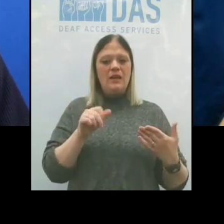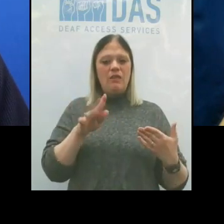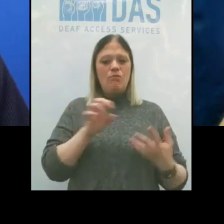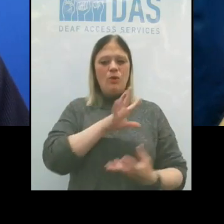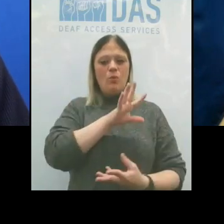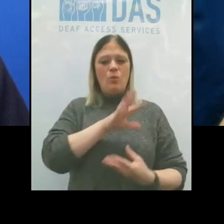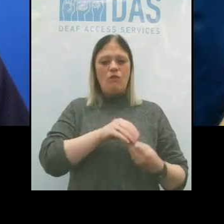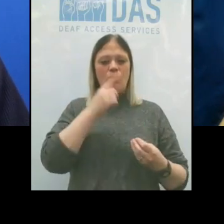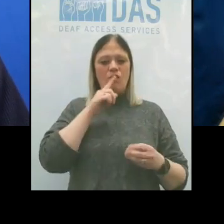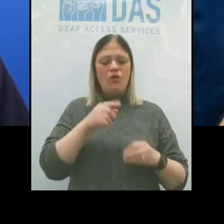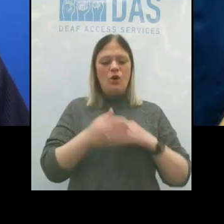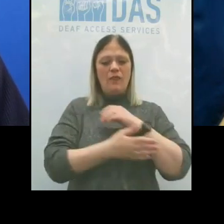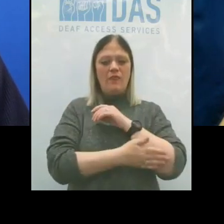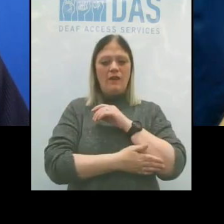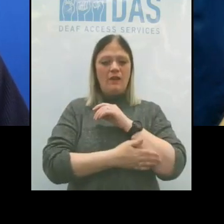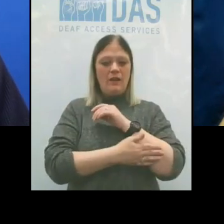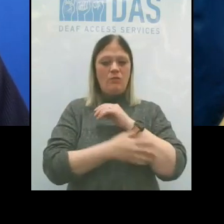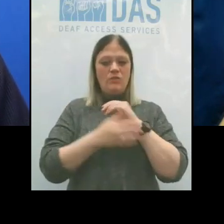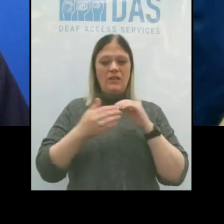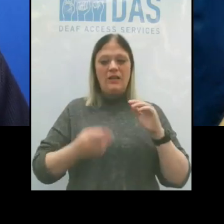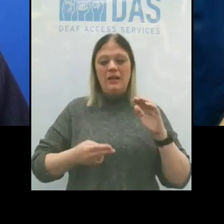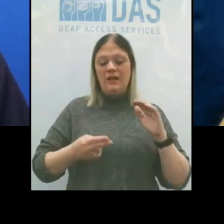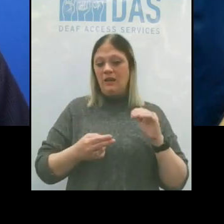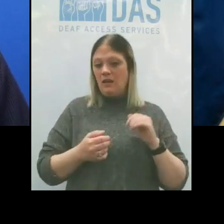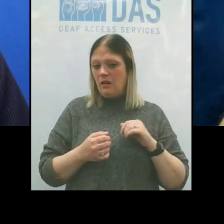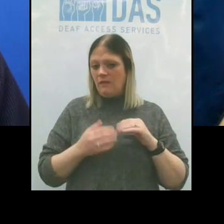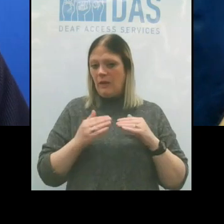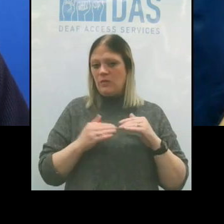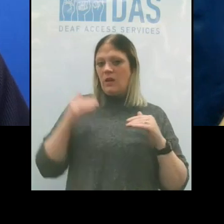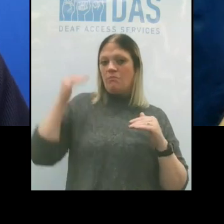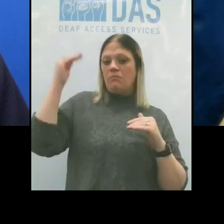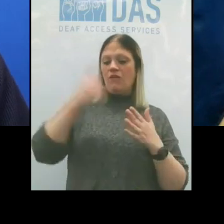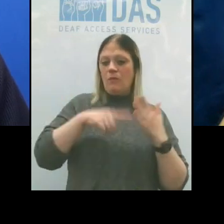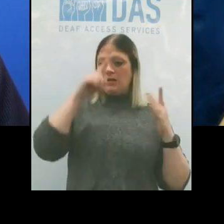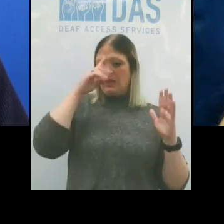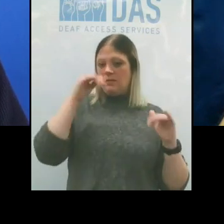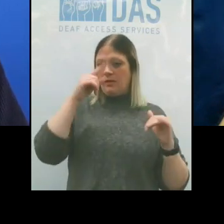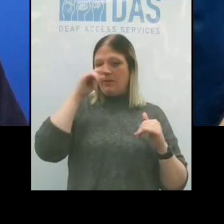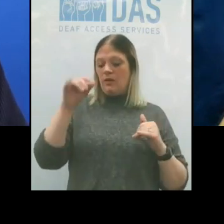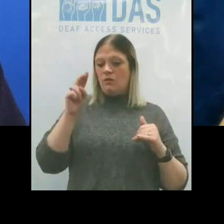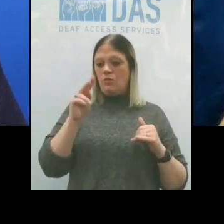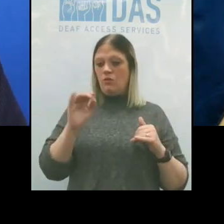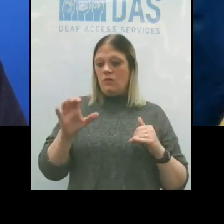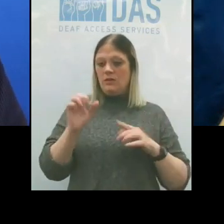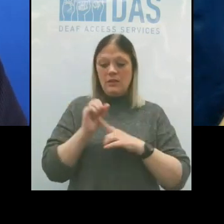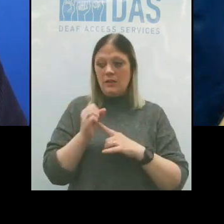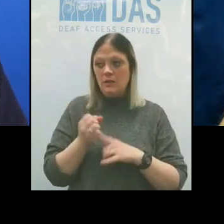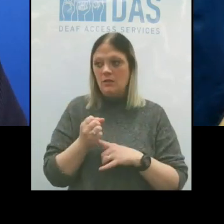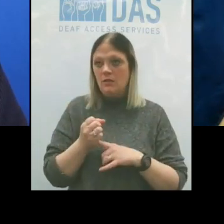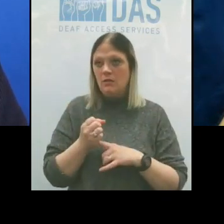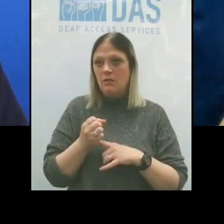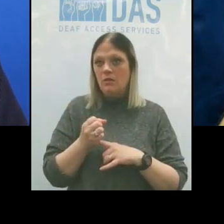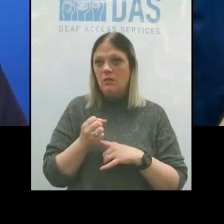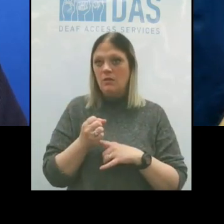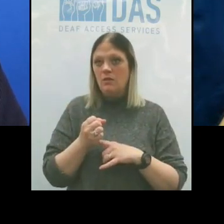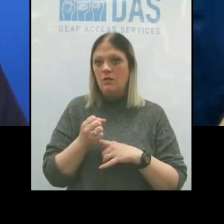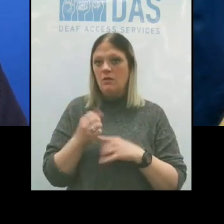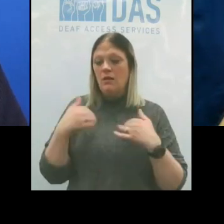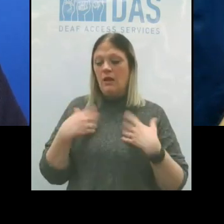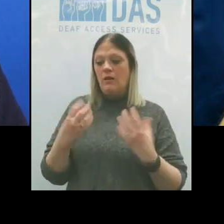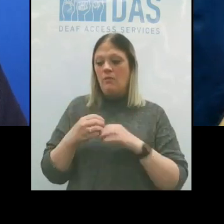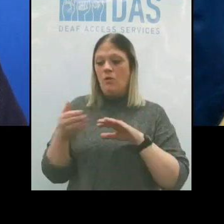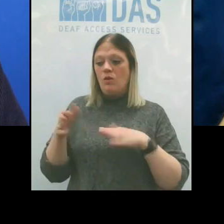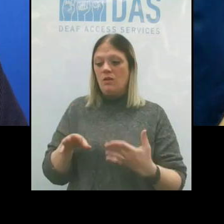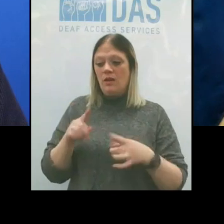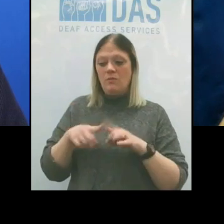the county that is higher than expected? I mean, it's the New York City situation where there are thousands more deaths, but nobody knows